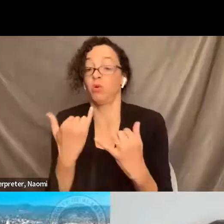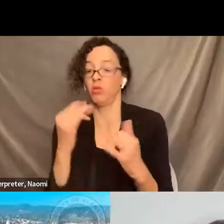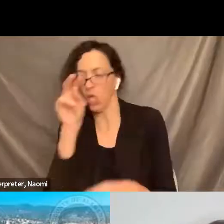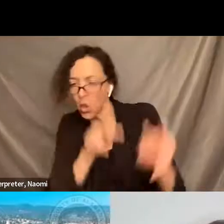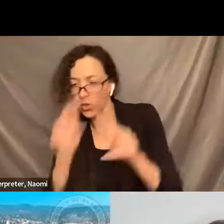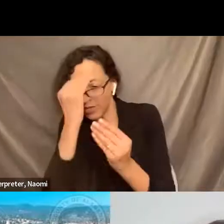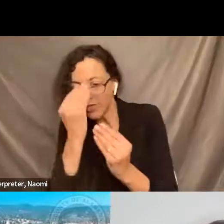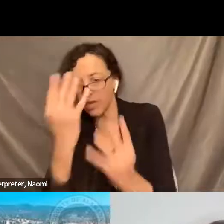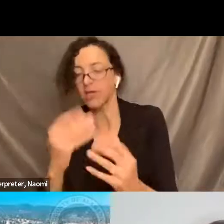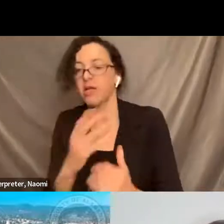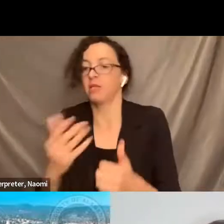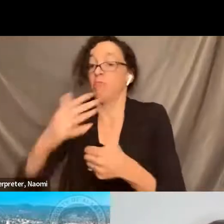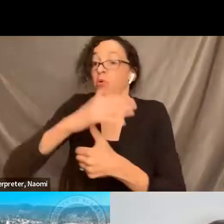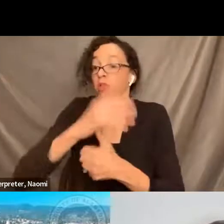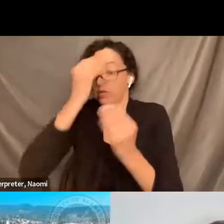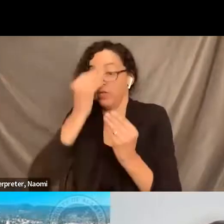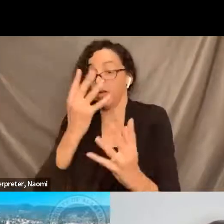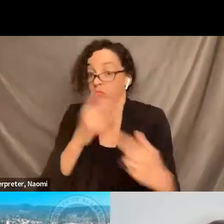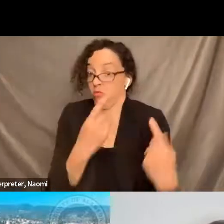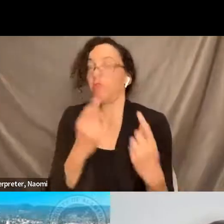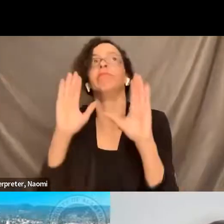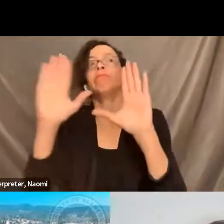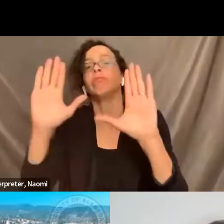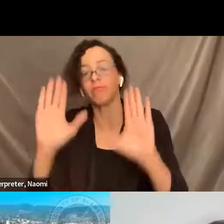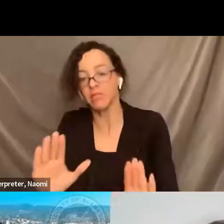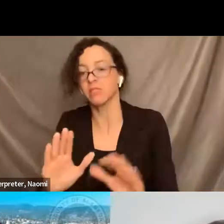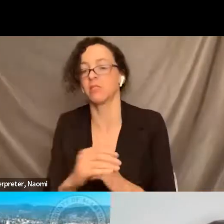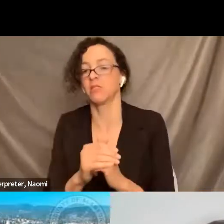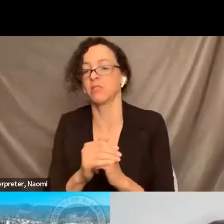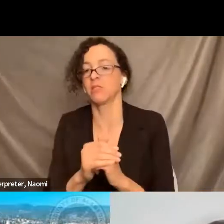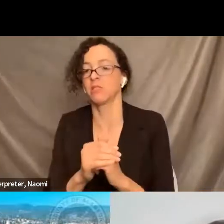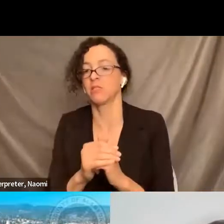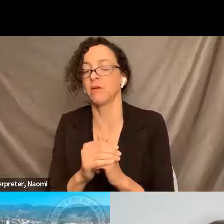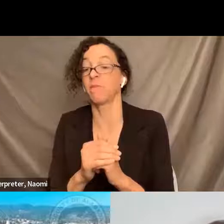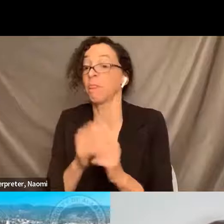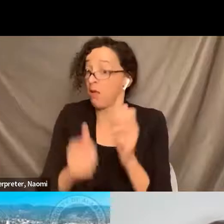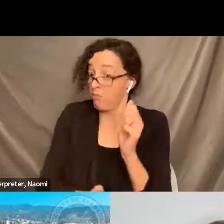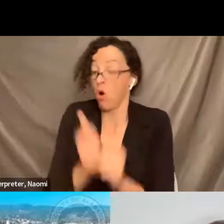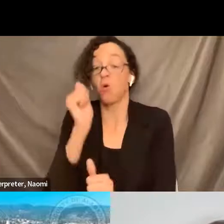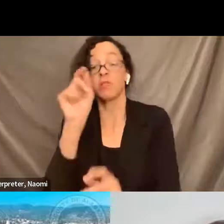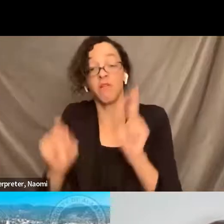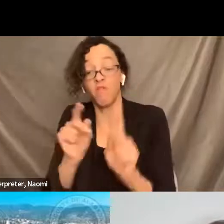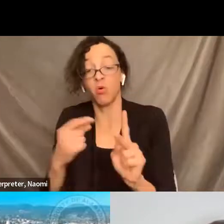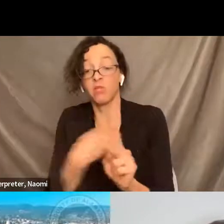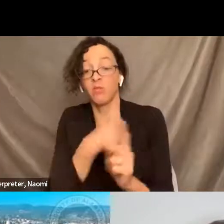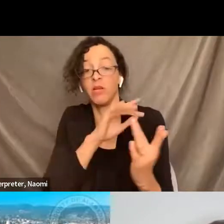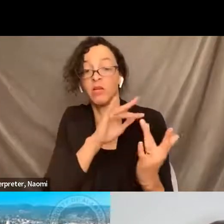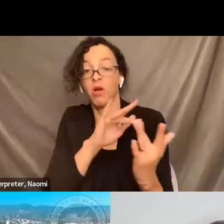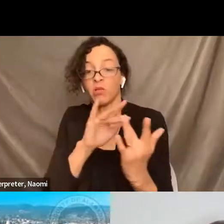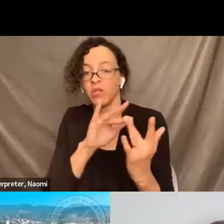the preliminary data is excellent in that most of the folks we have contact with, we only have one